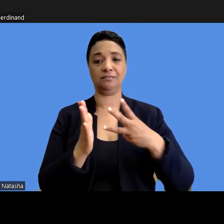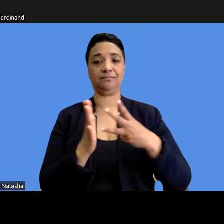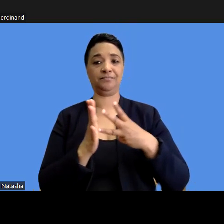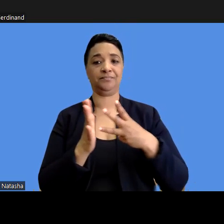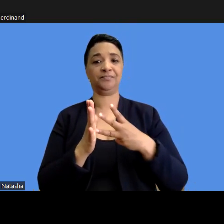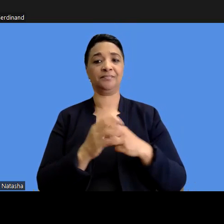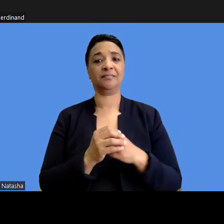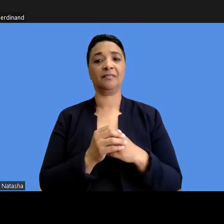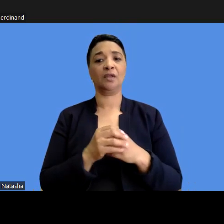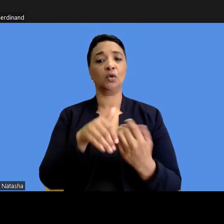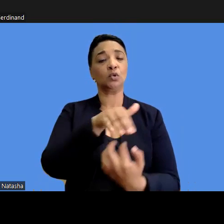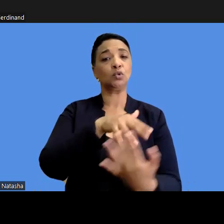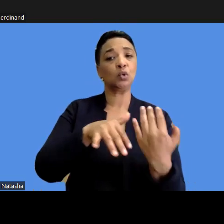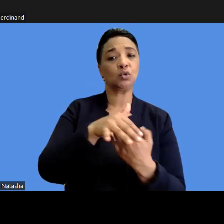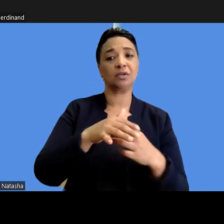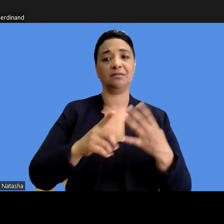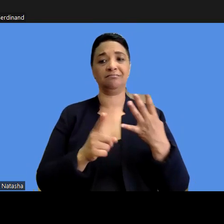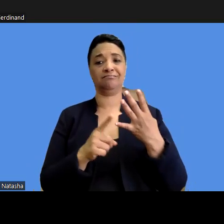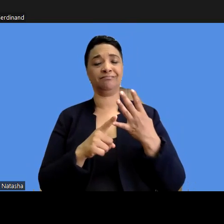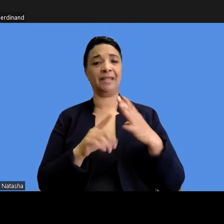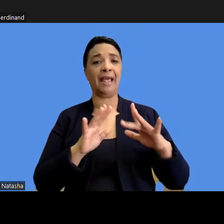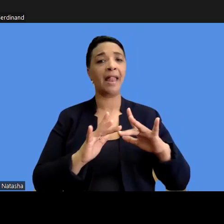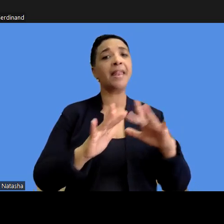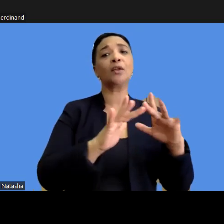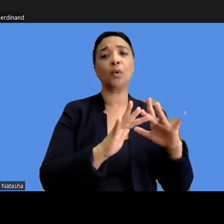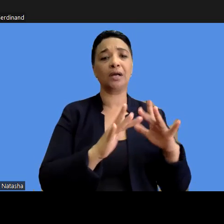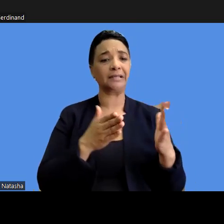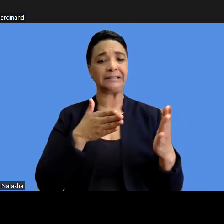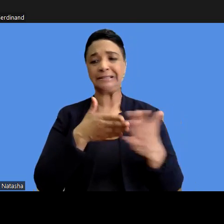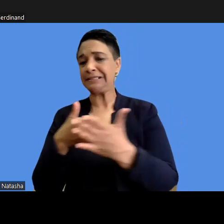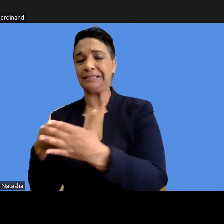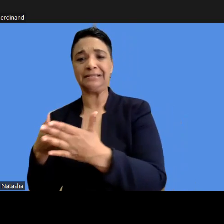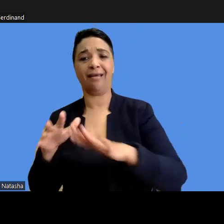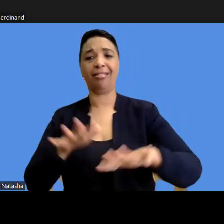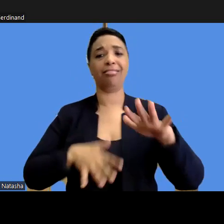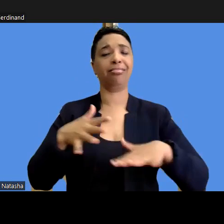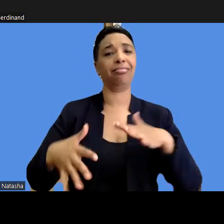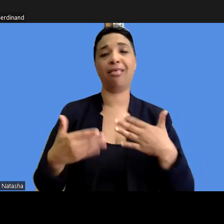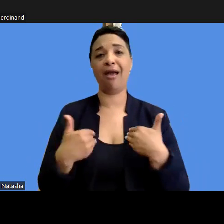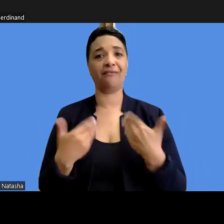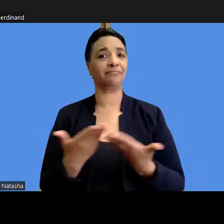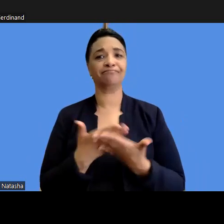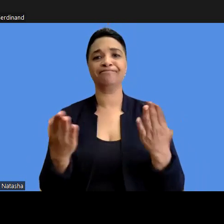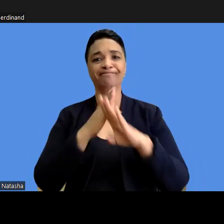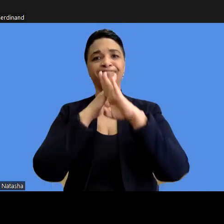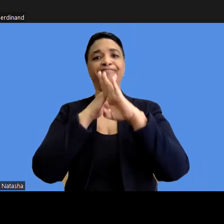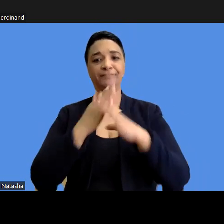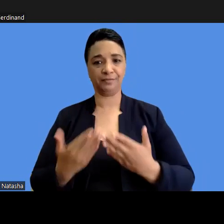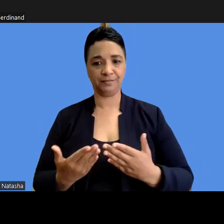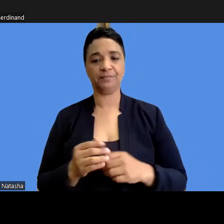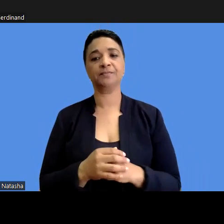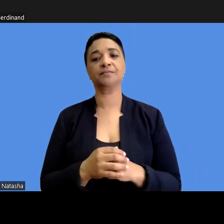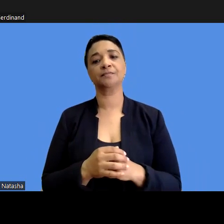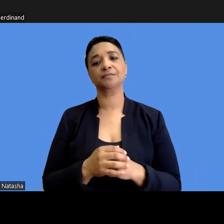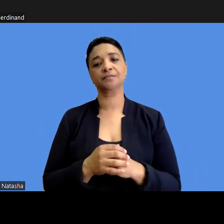multi-facet needs of persons with disability, limiting referral options. And the other challenges, persons